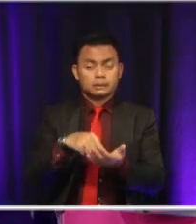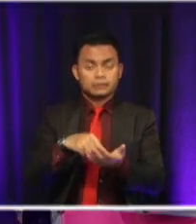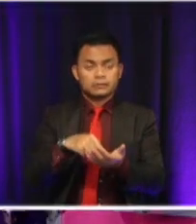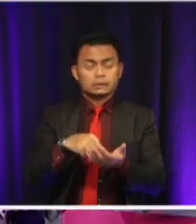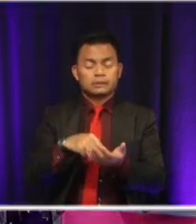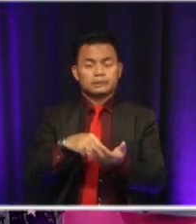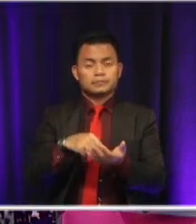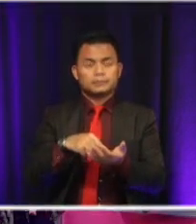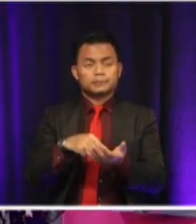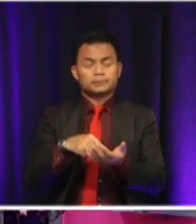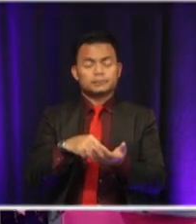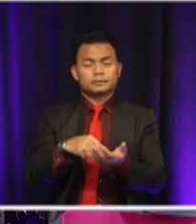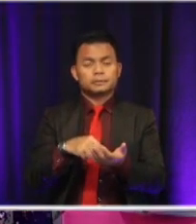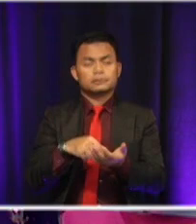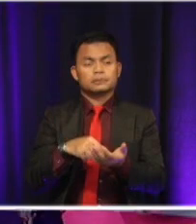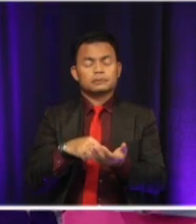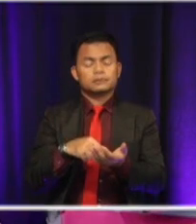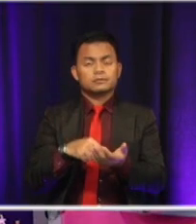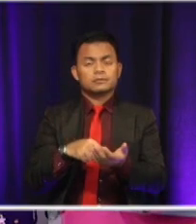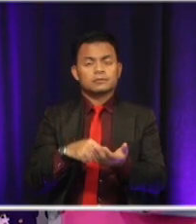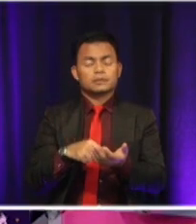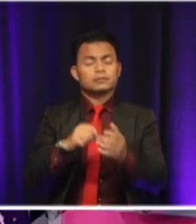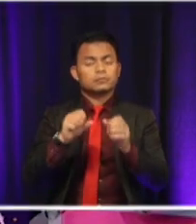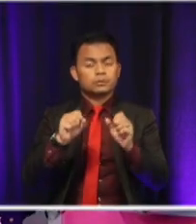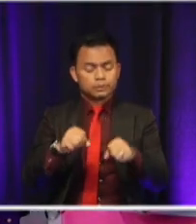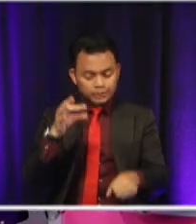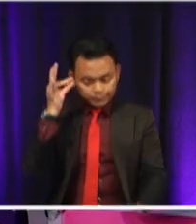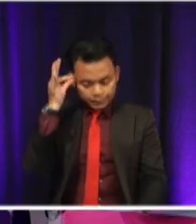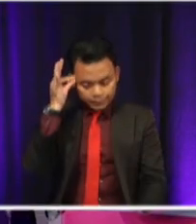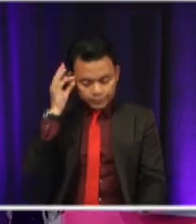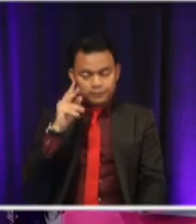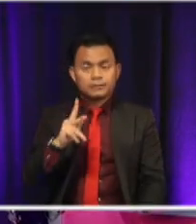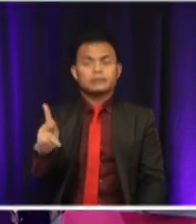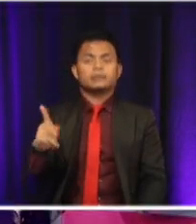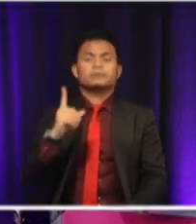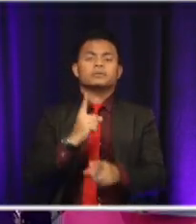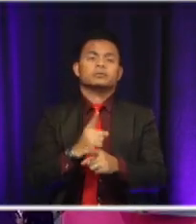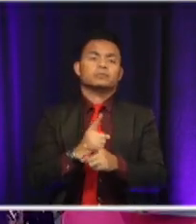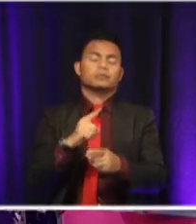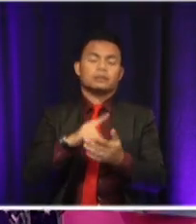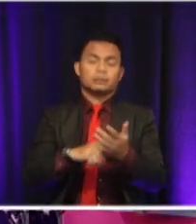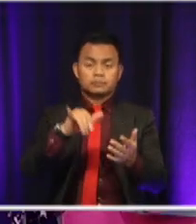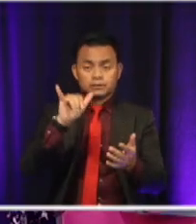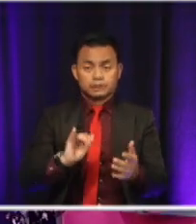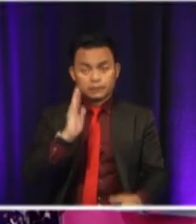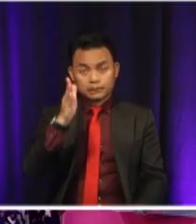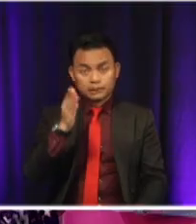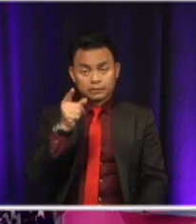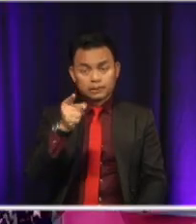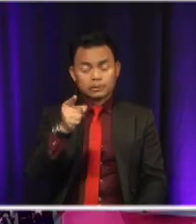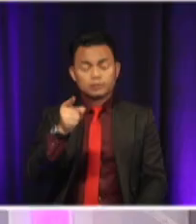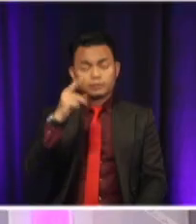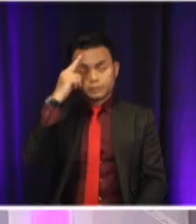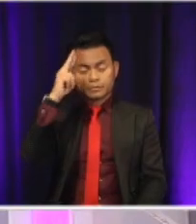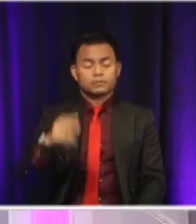emotions, please think about how you are going to respond and express your AO4 clearly. All right, Teacher